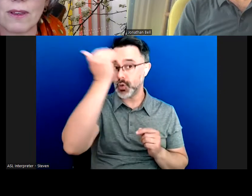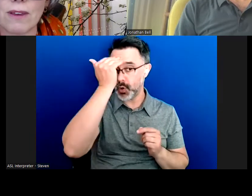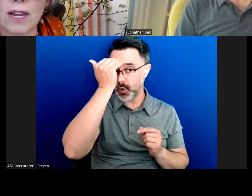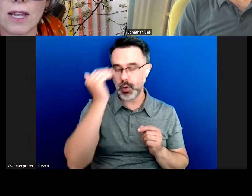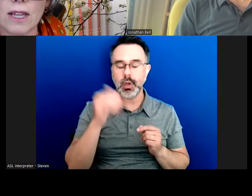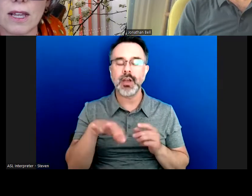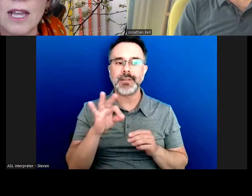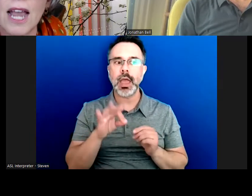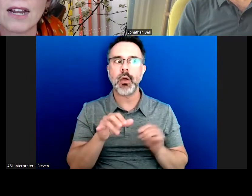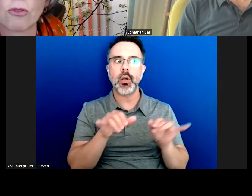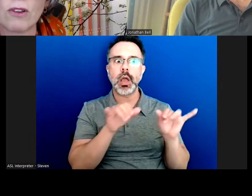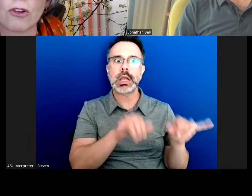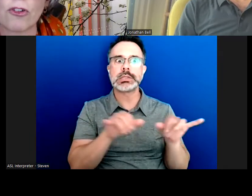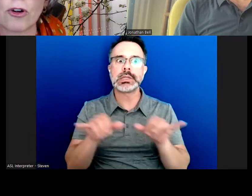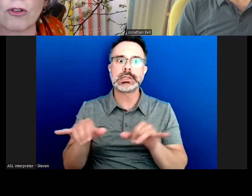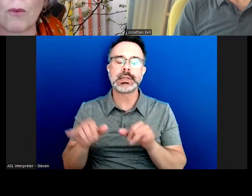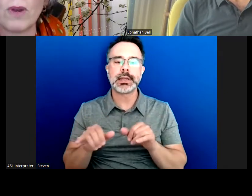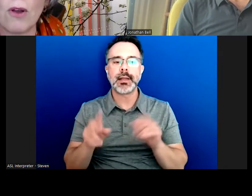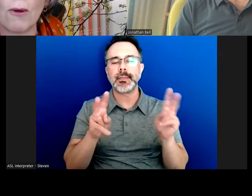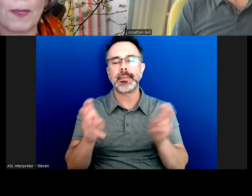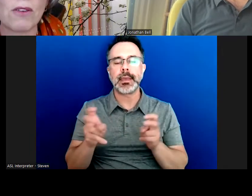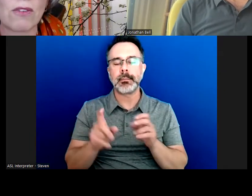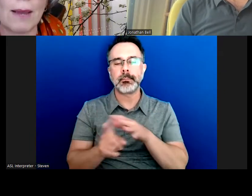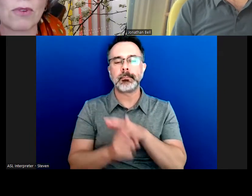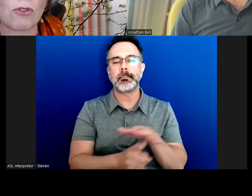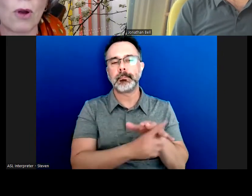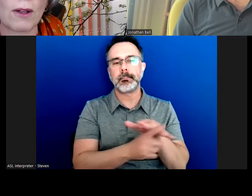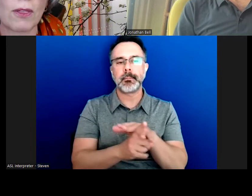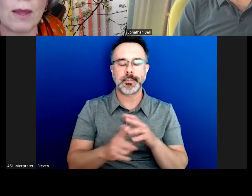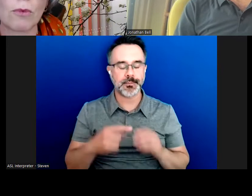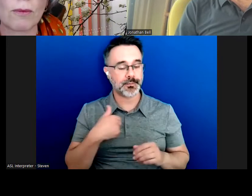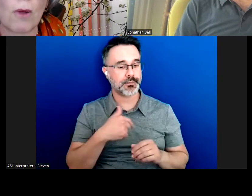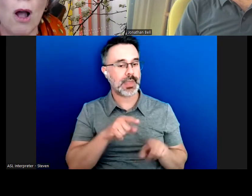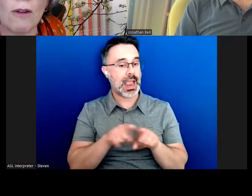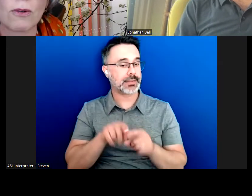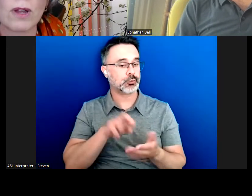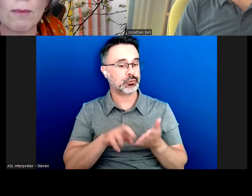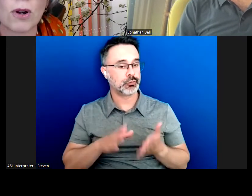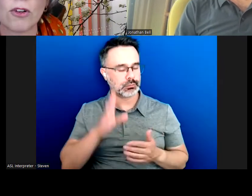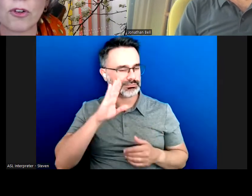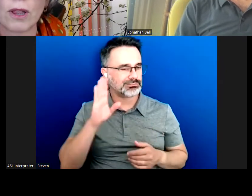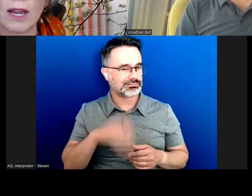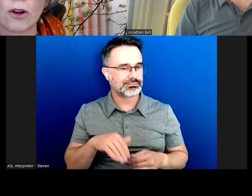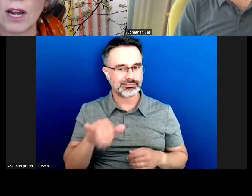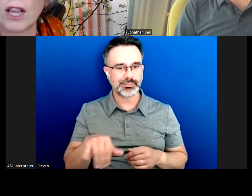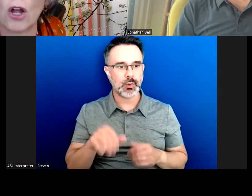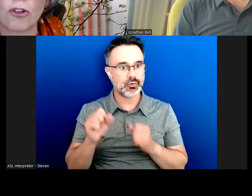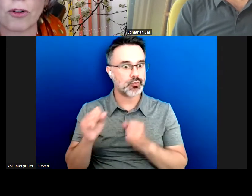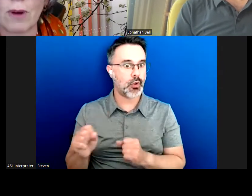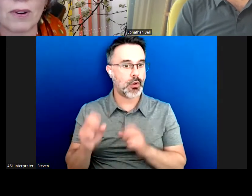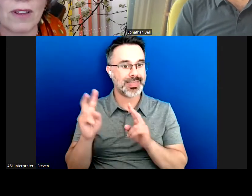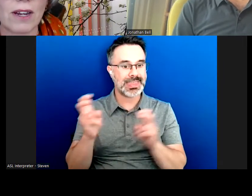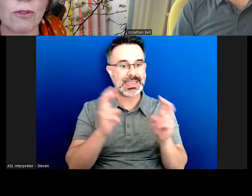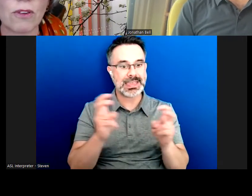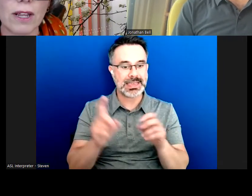themes in the data. And as researchers, we know that these types of strong themes often reemerge later in